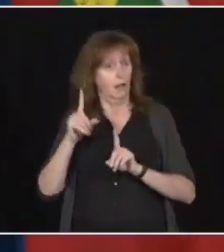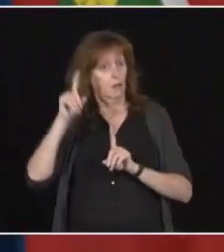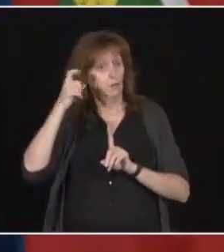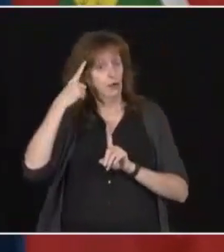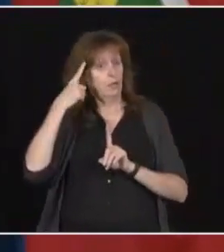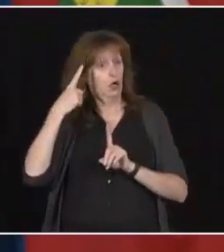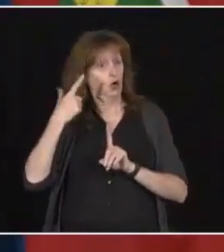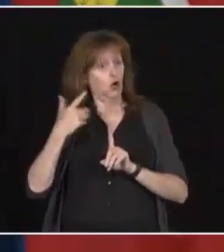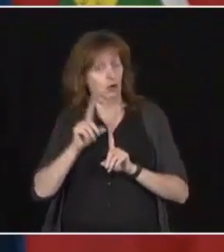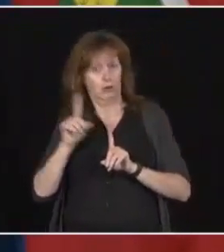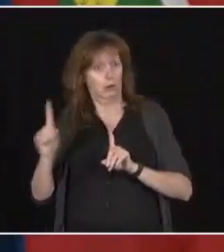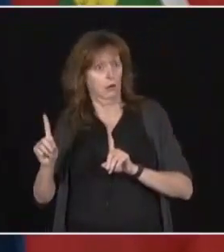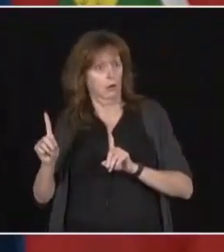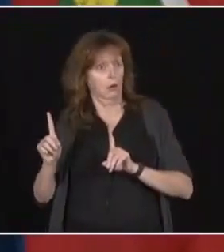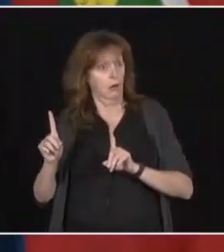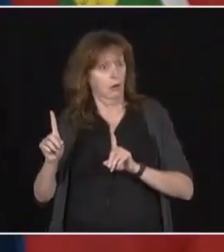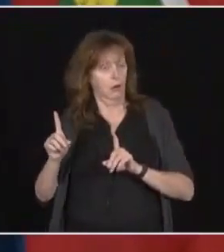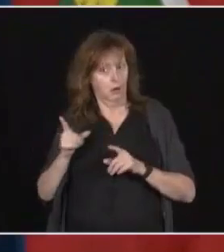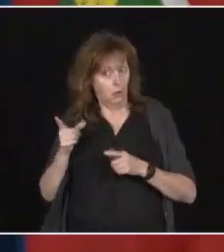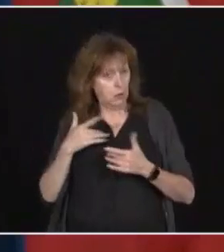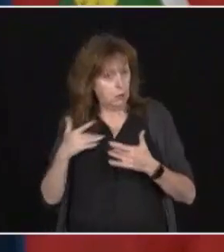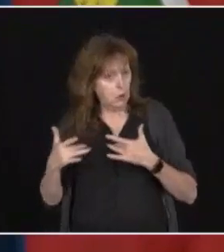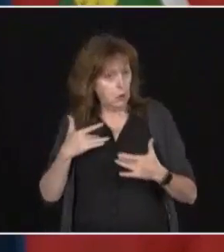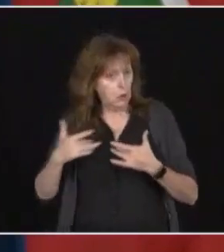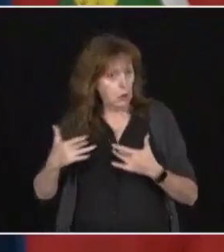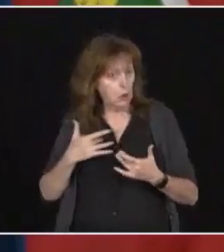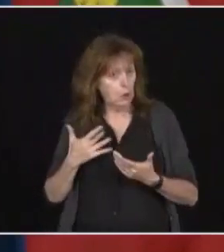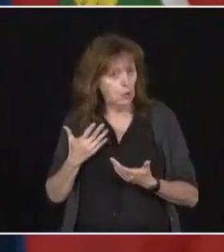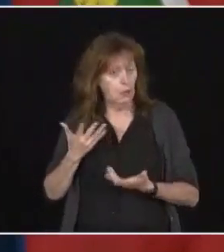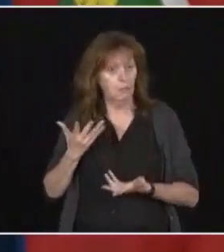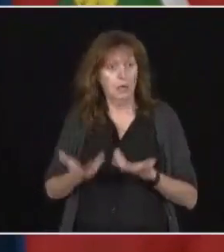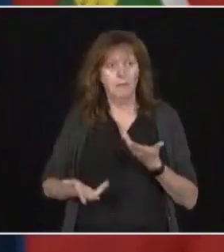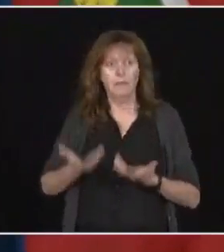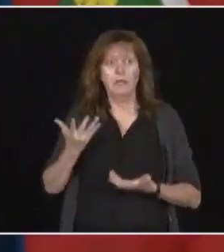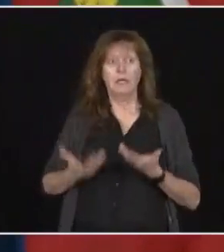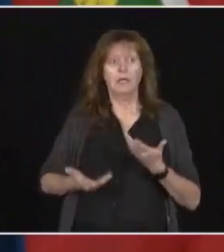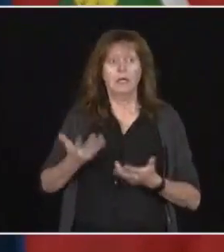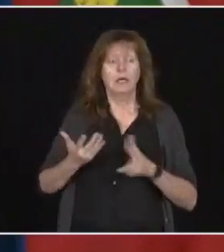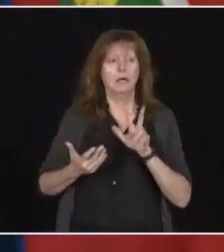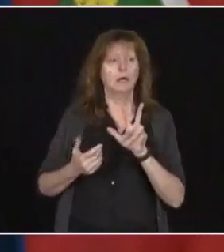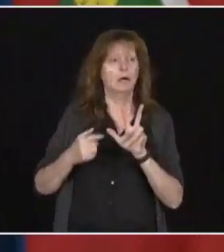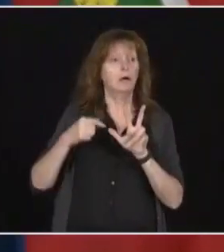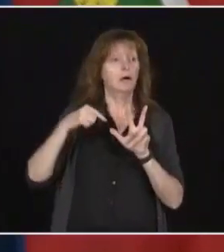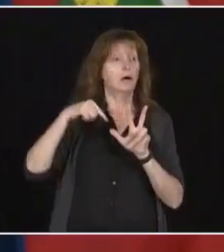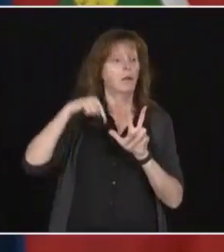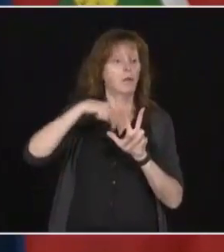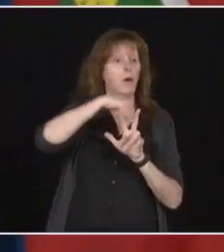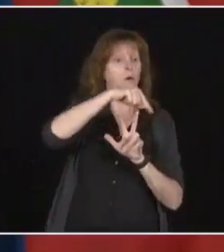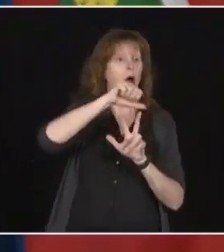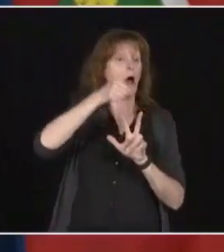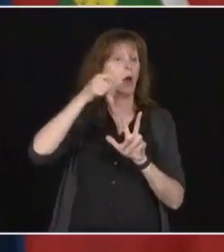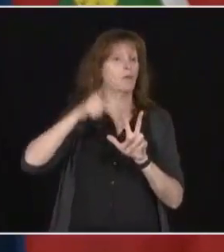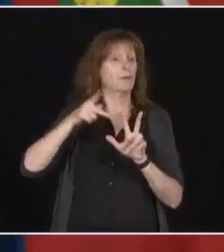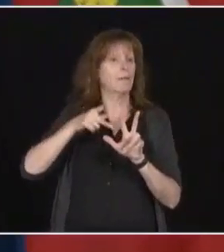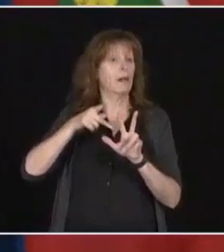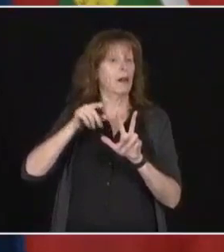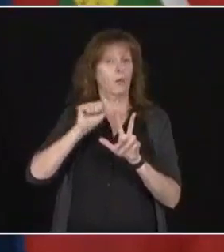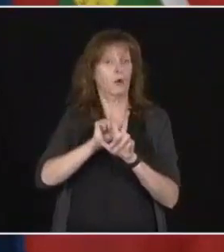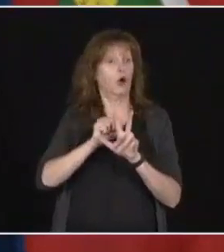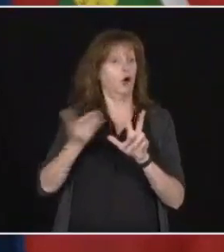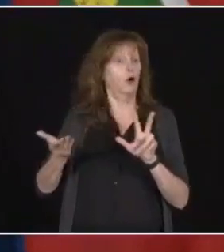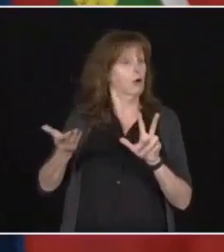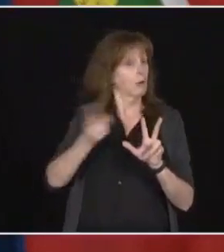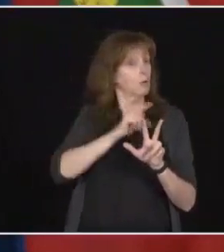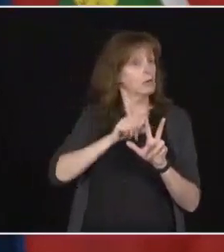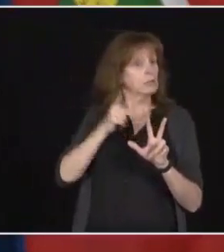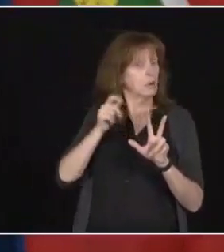that that staff or others working at Queen's Park could have been potentially exposed to this if his